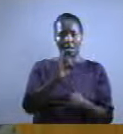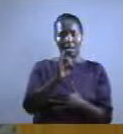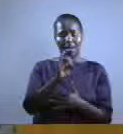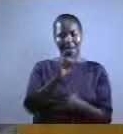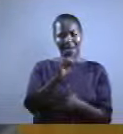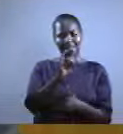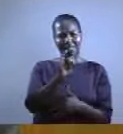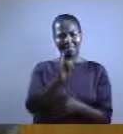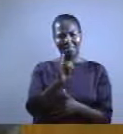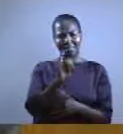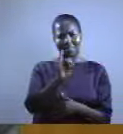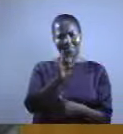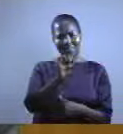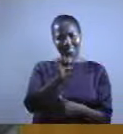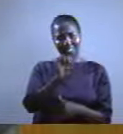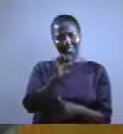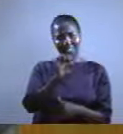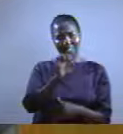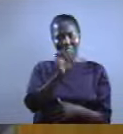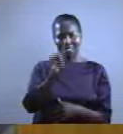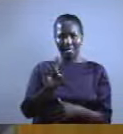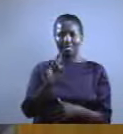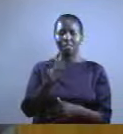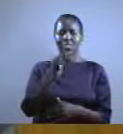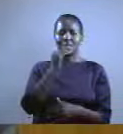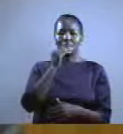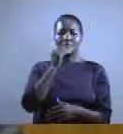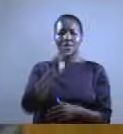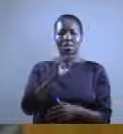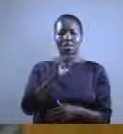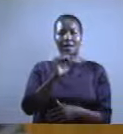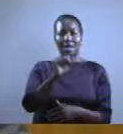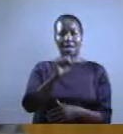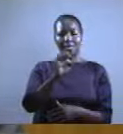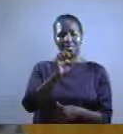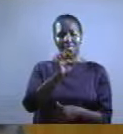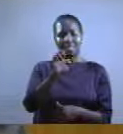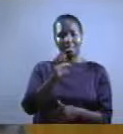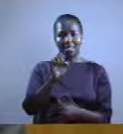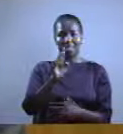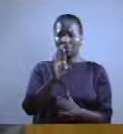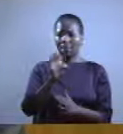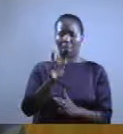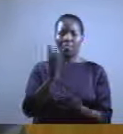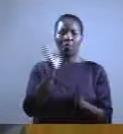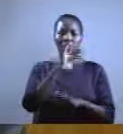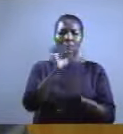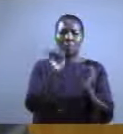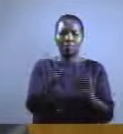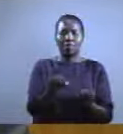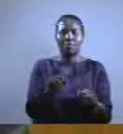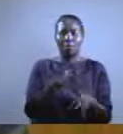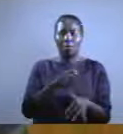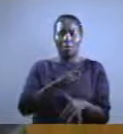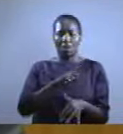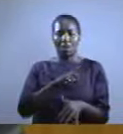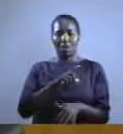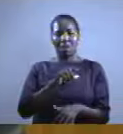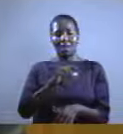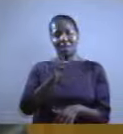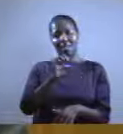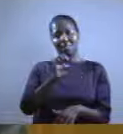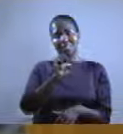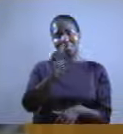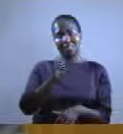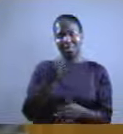but should extend to the country as a whole. The SEZ bill has not been finalised as yet, and due to the fact that the process to declare SEZs is